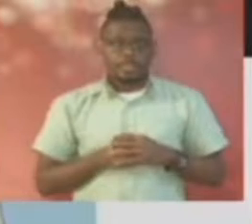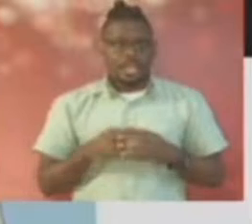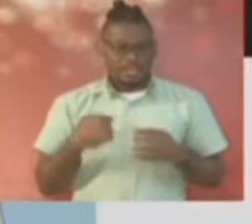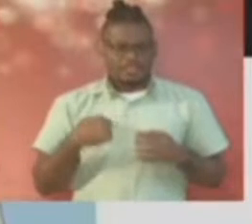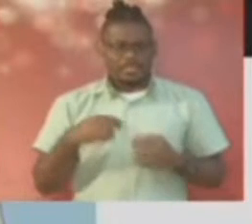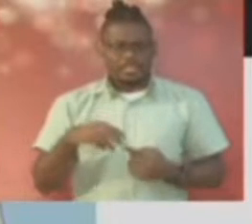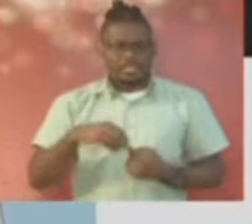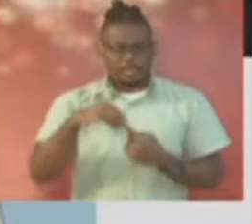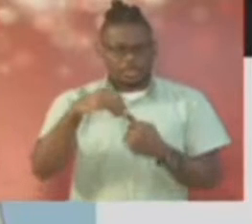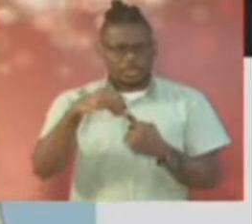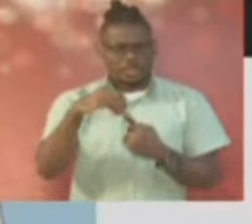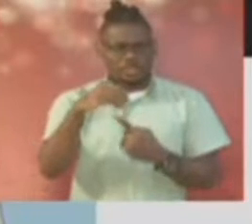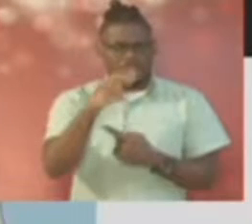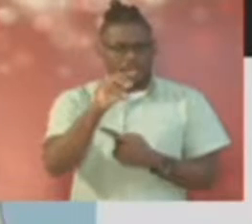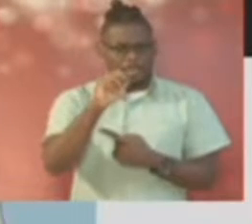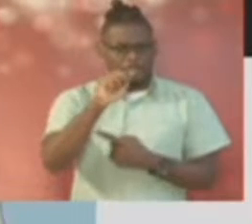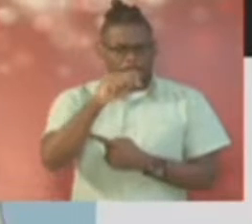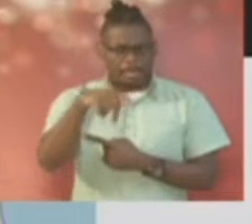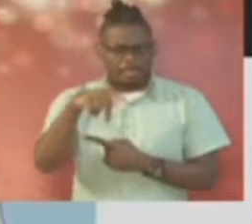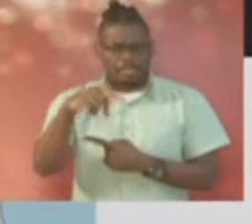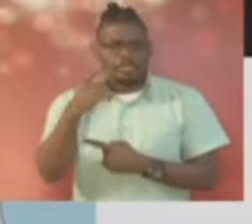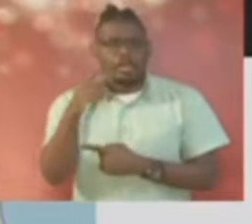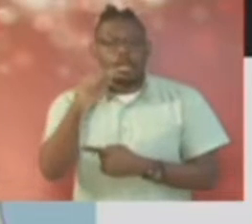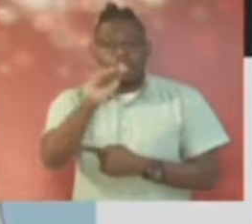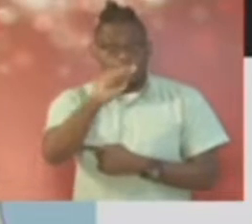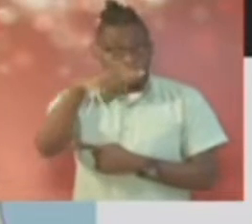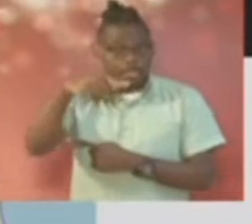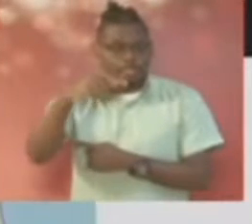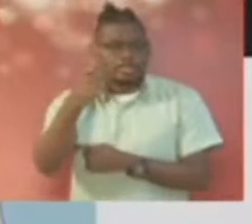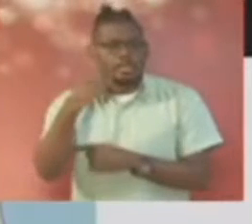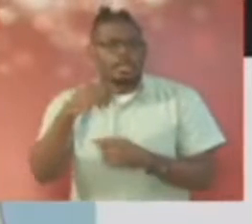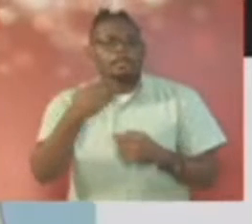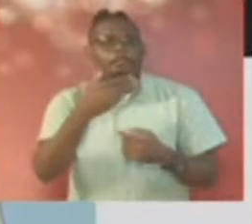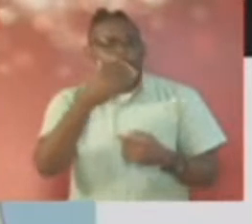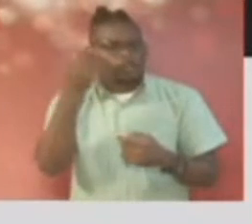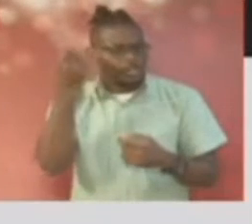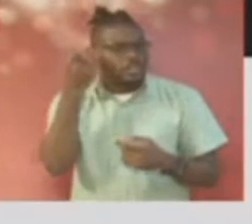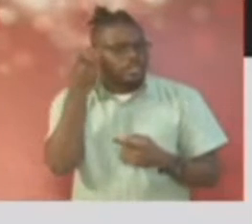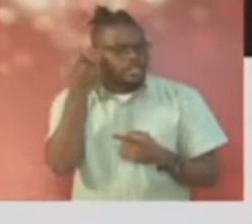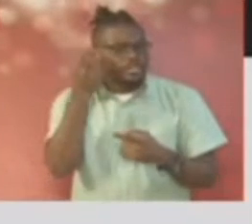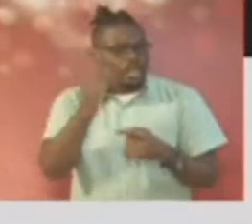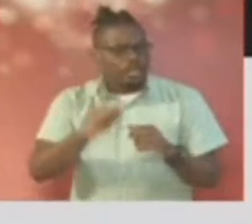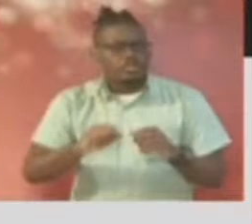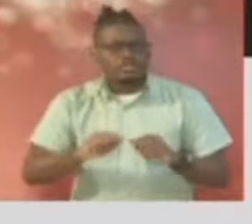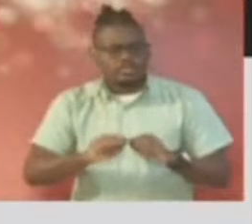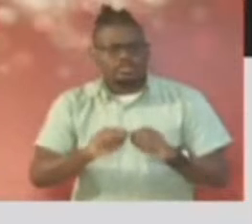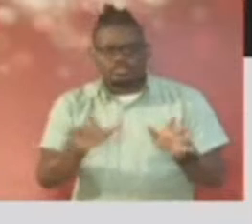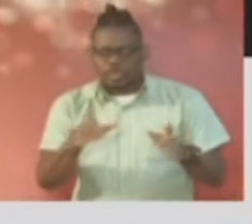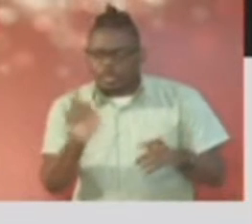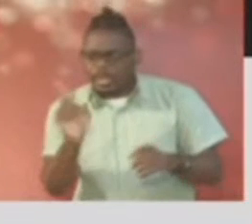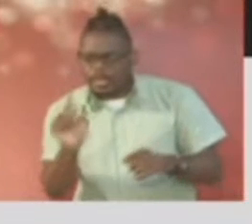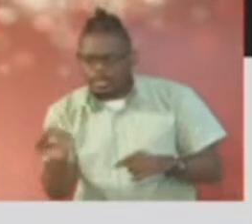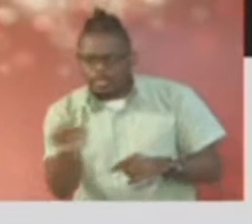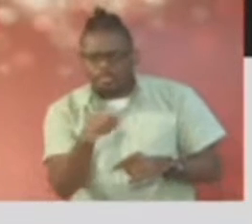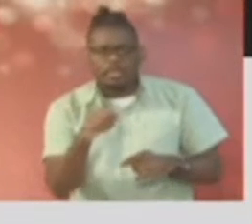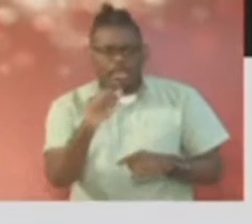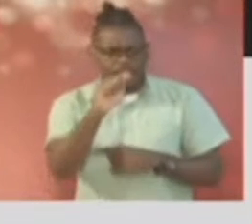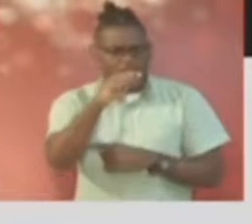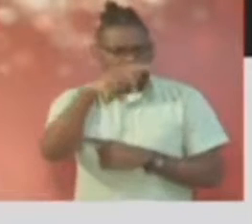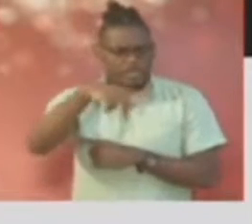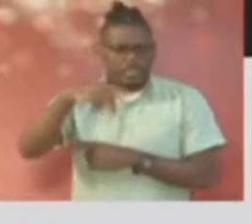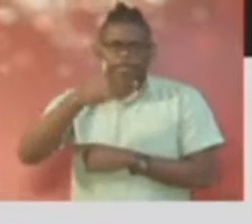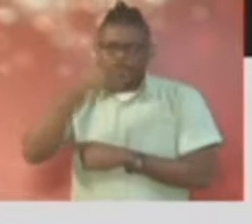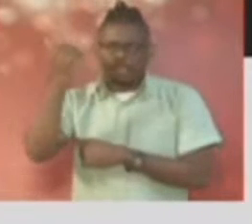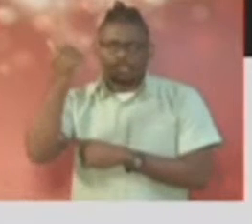really analyze and better understand the spread of cases. As we move to the next slide, we see what exists in County St.